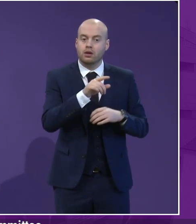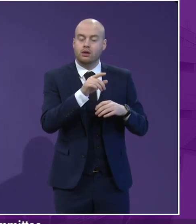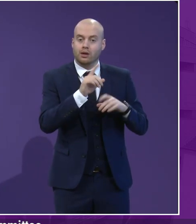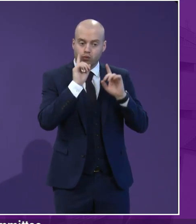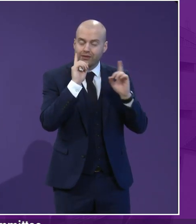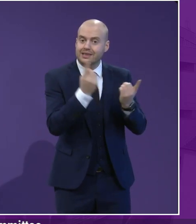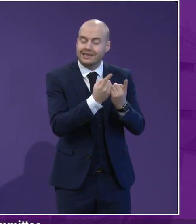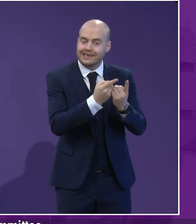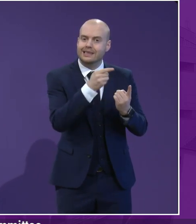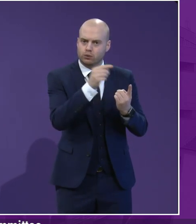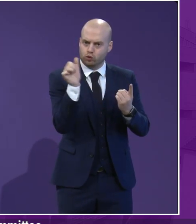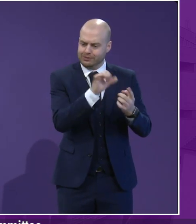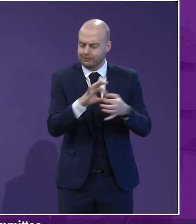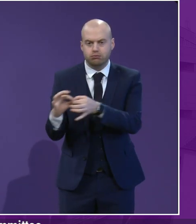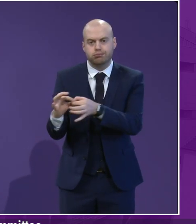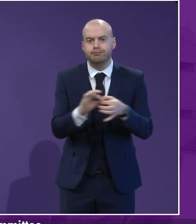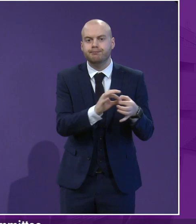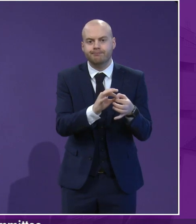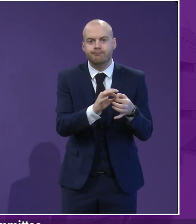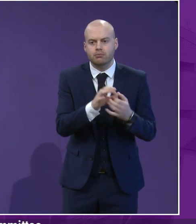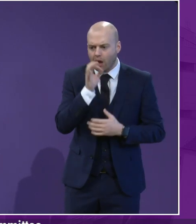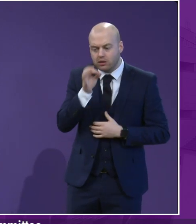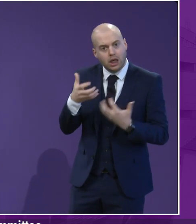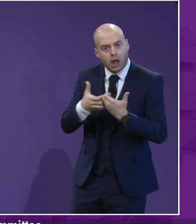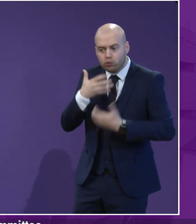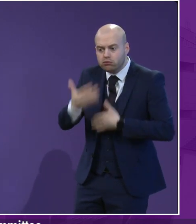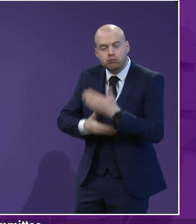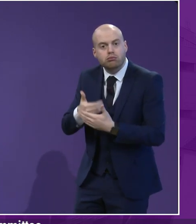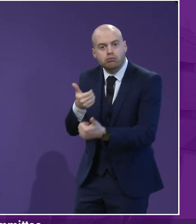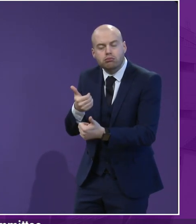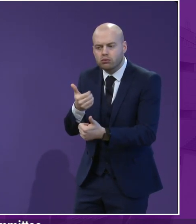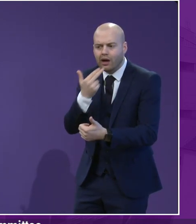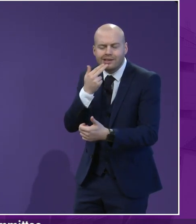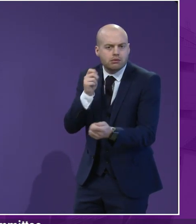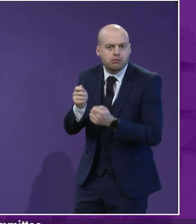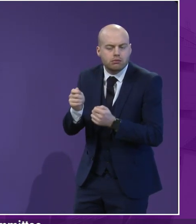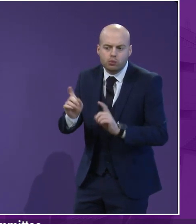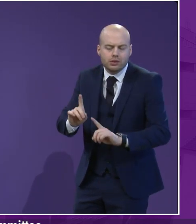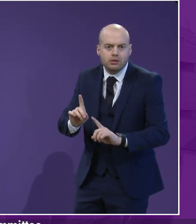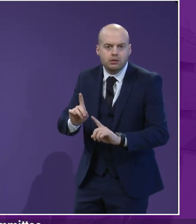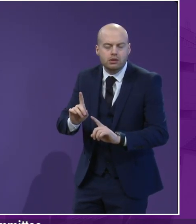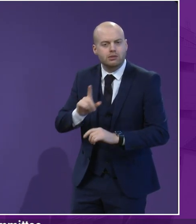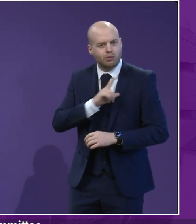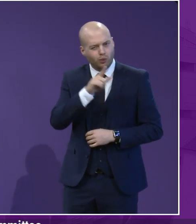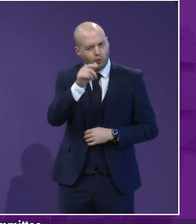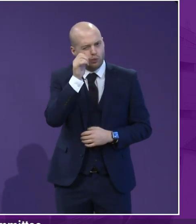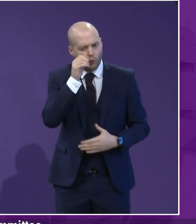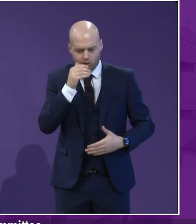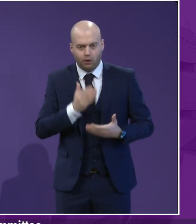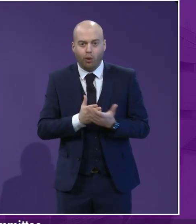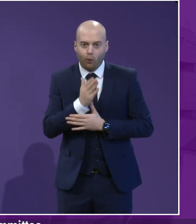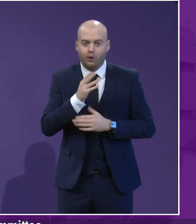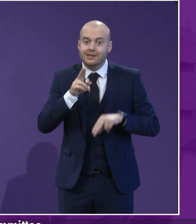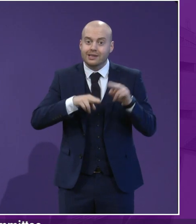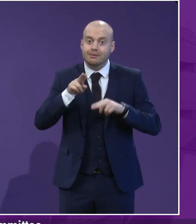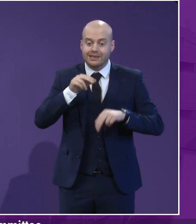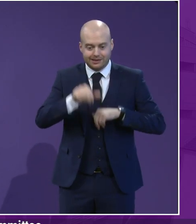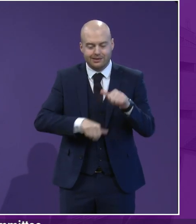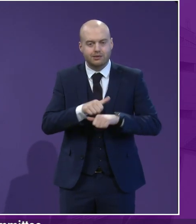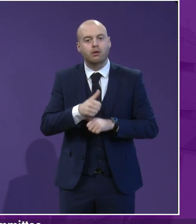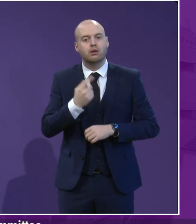themselves. I think that there should be more responsibility from the institution to be finding out how the student are getting on and how